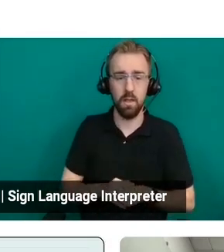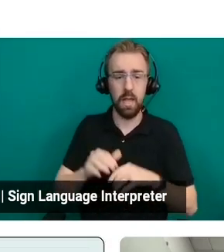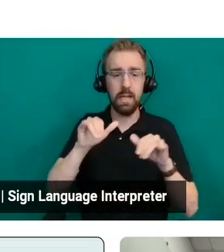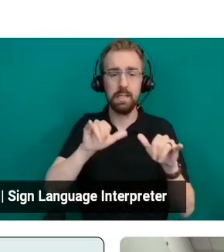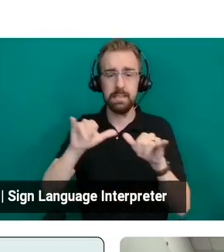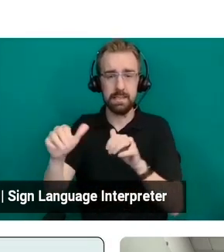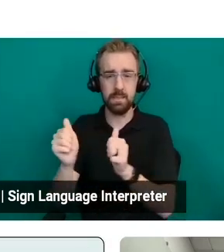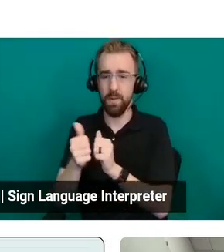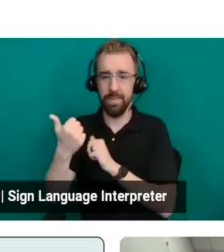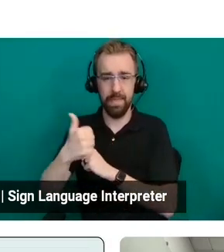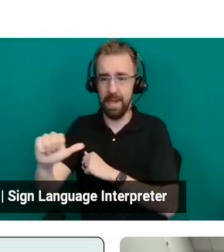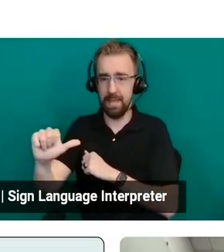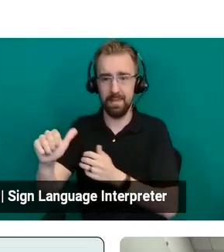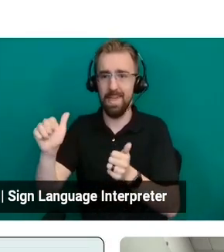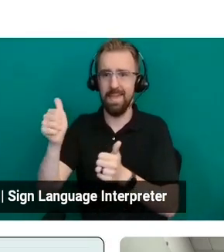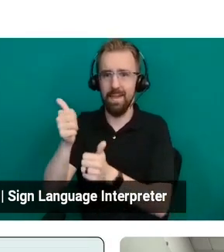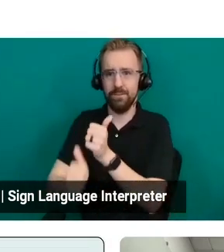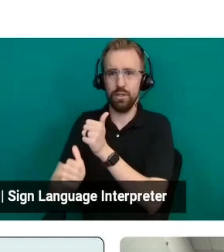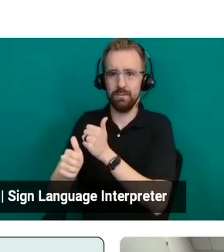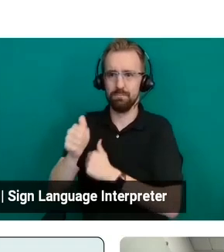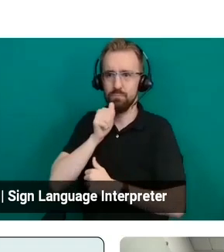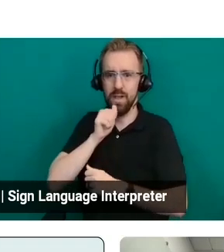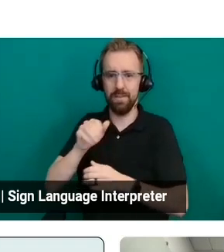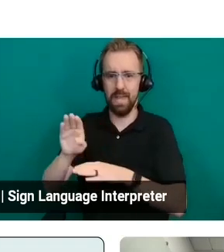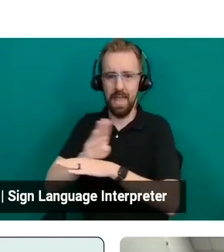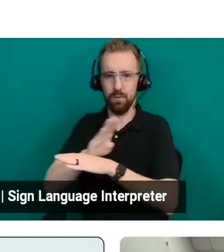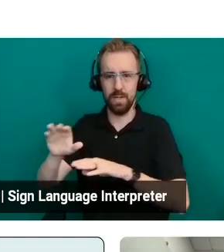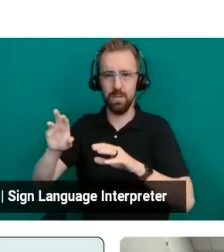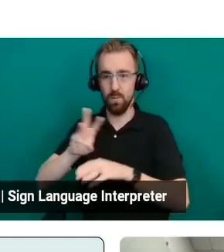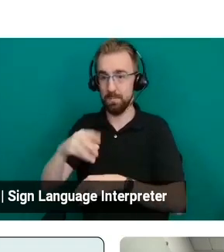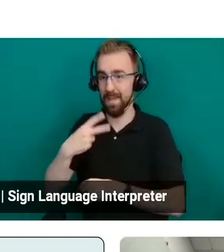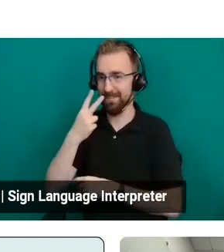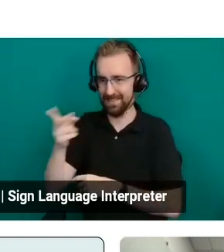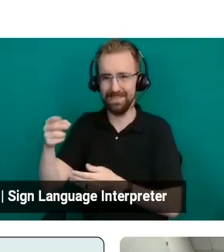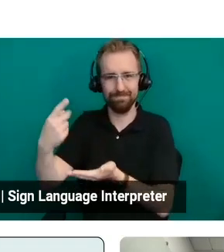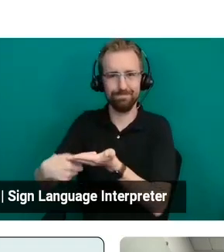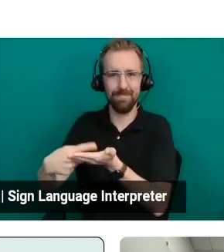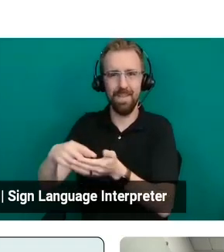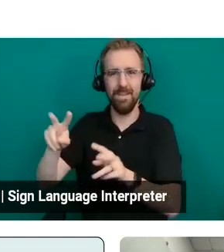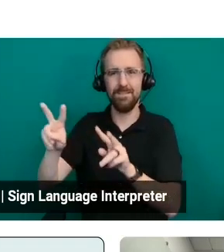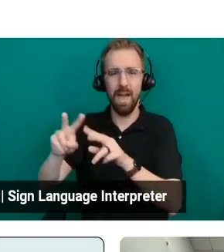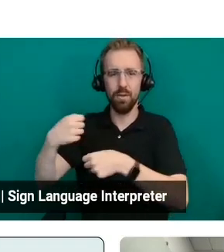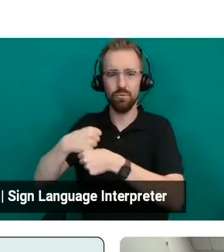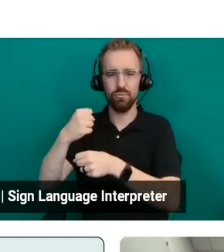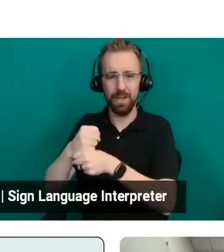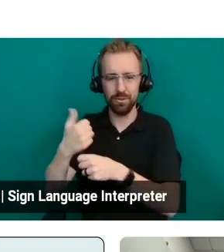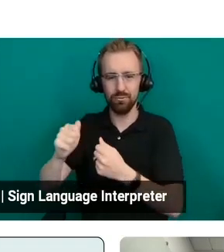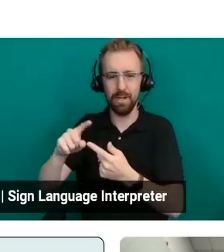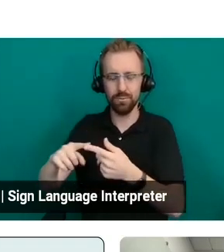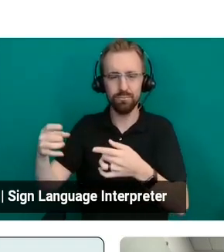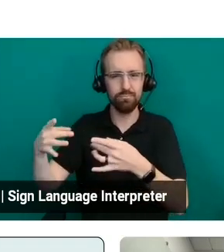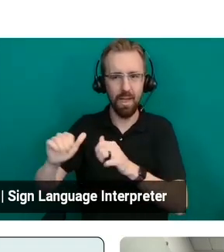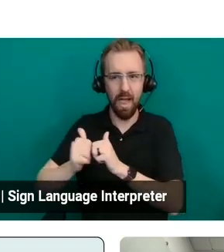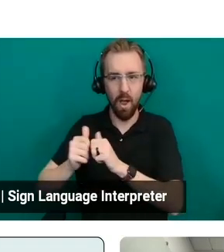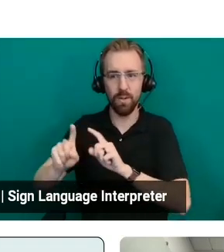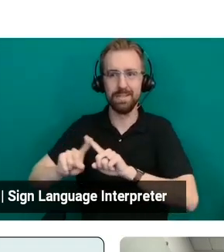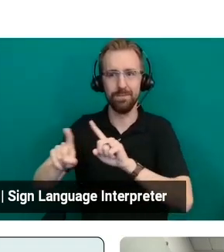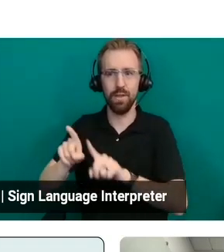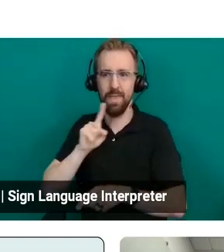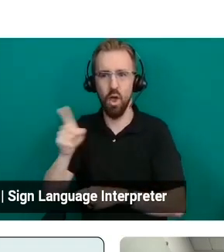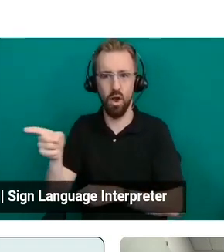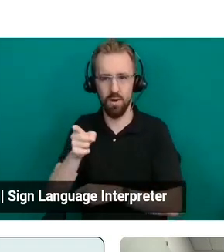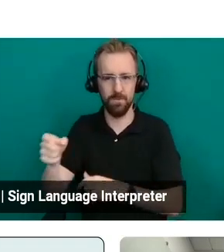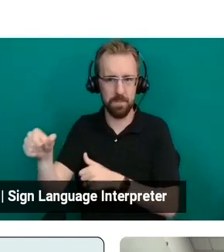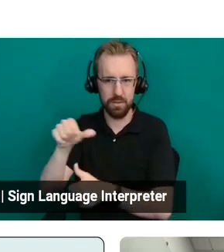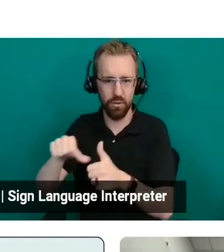with I mean, every private equity website I've seen, they talk about their value creation levers and try to highlight how different they are from each other. And